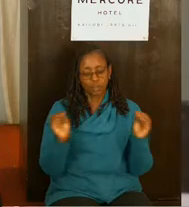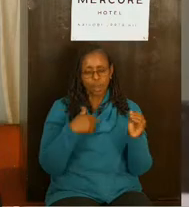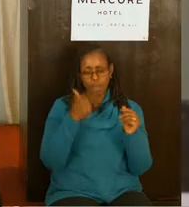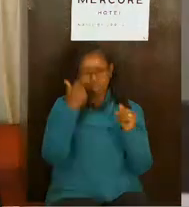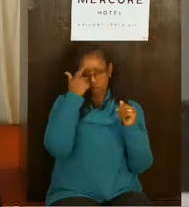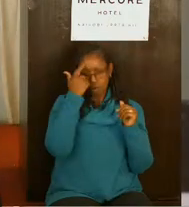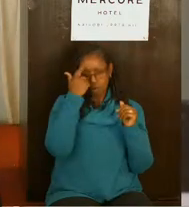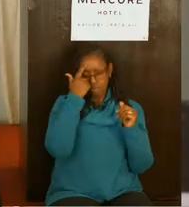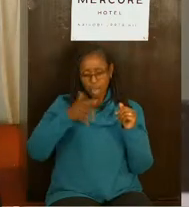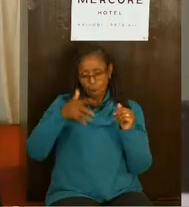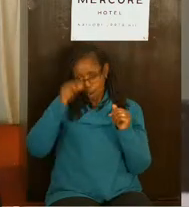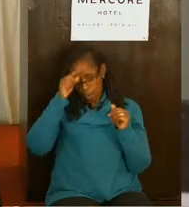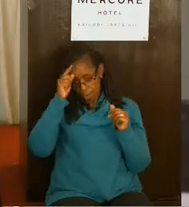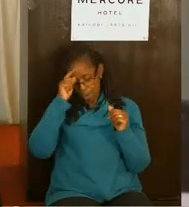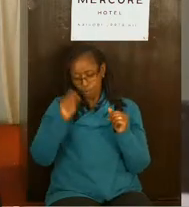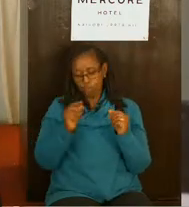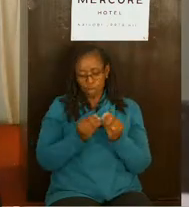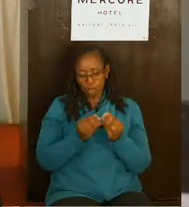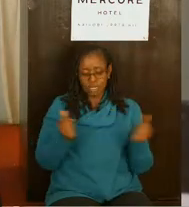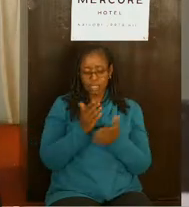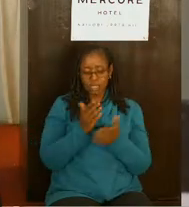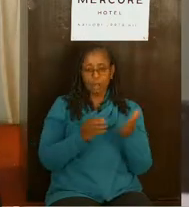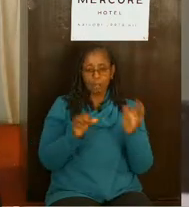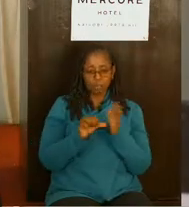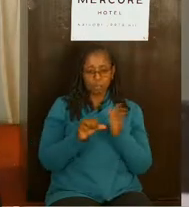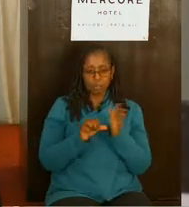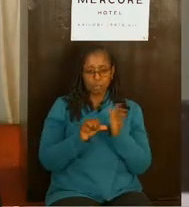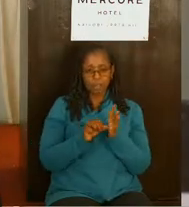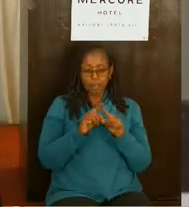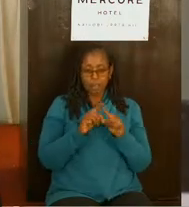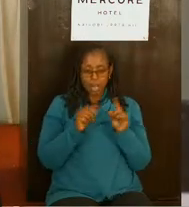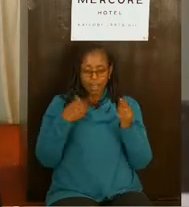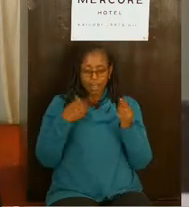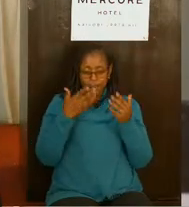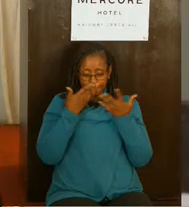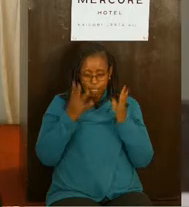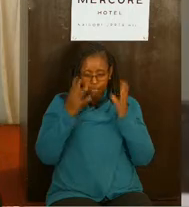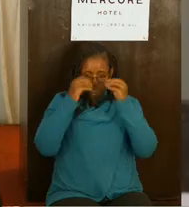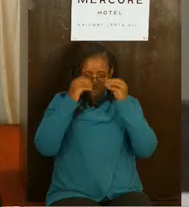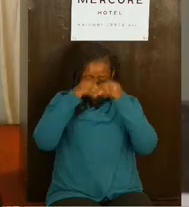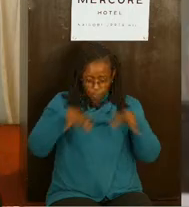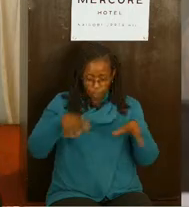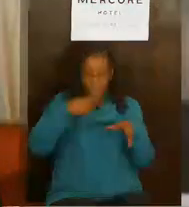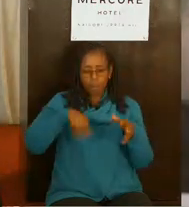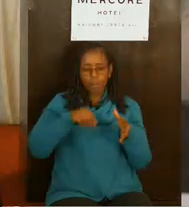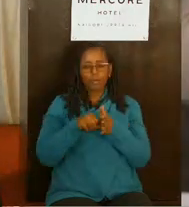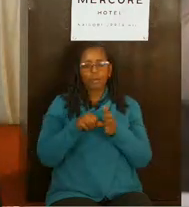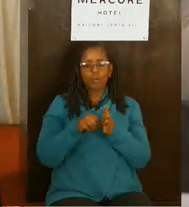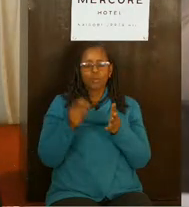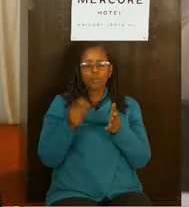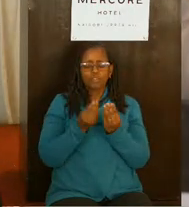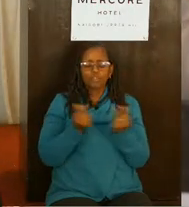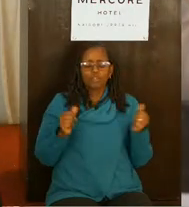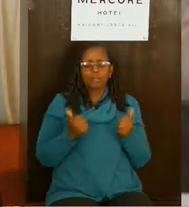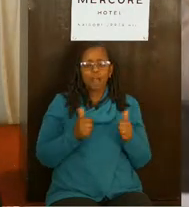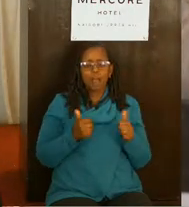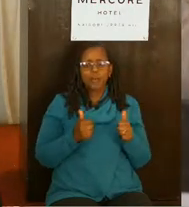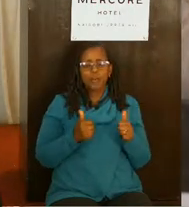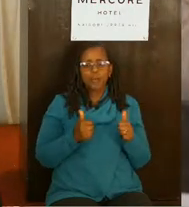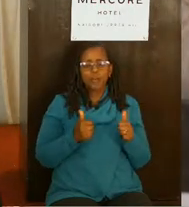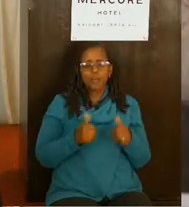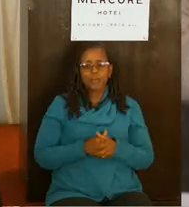revolution we are going to address some of their problems but what we have done we have actually devolved our problems we have not sorted our problems maybe